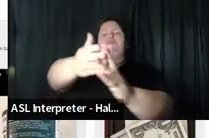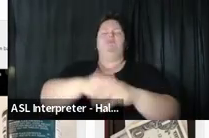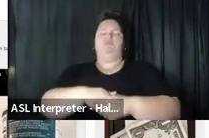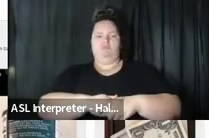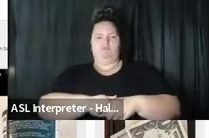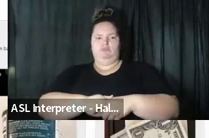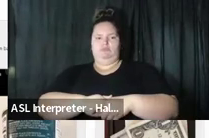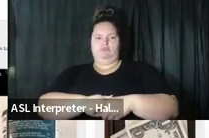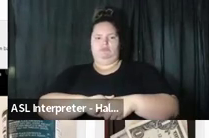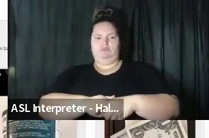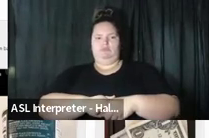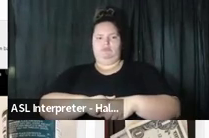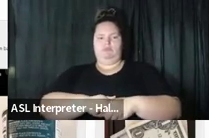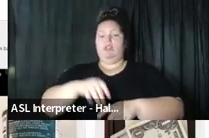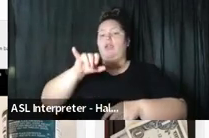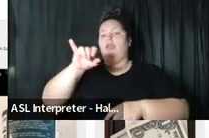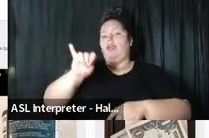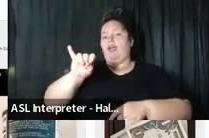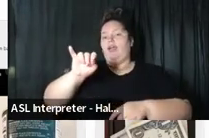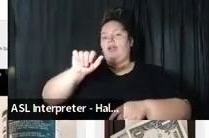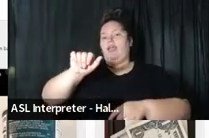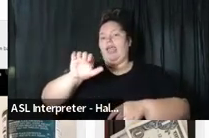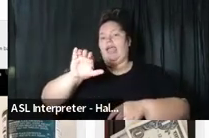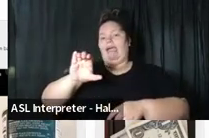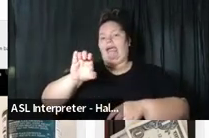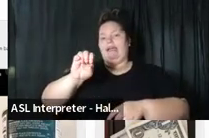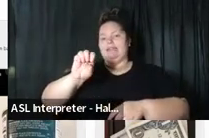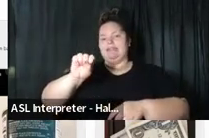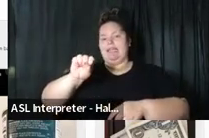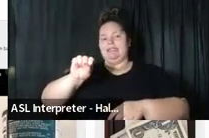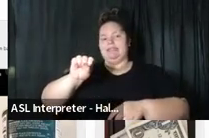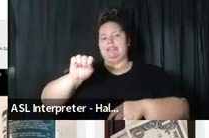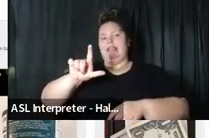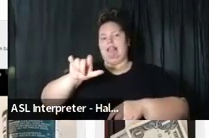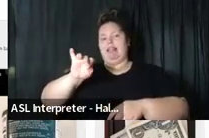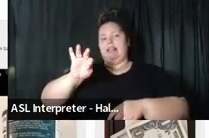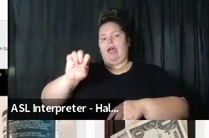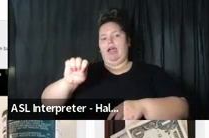iAccess Life Accessibility is an app that people